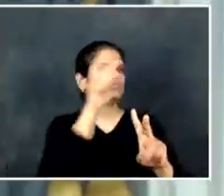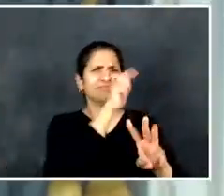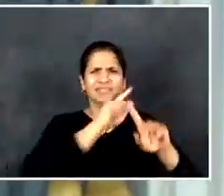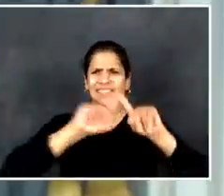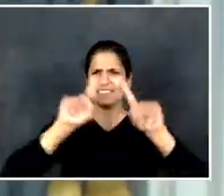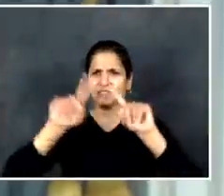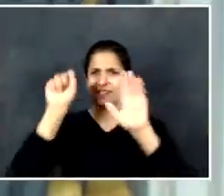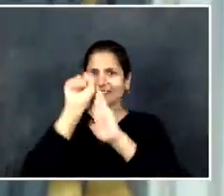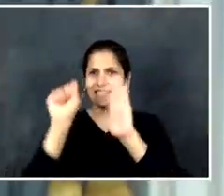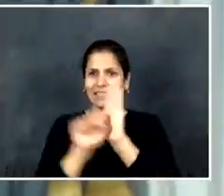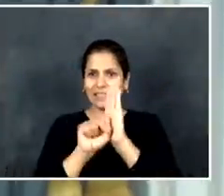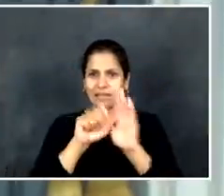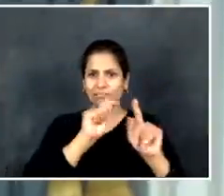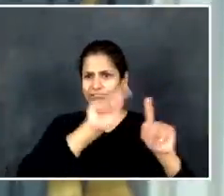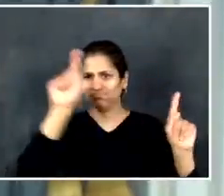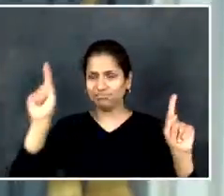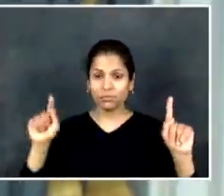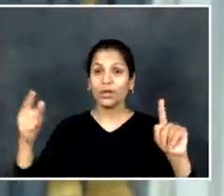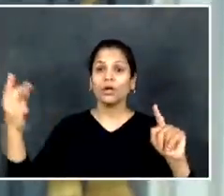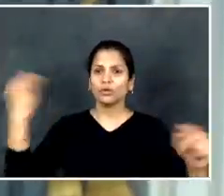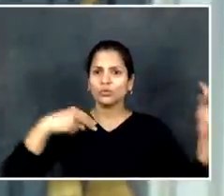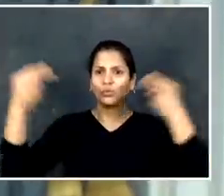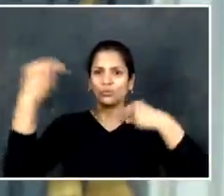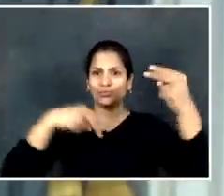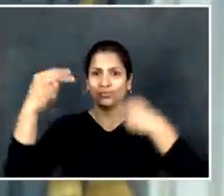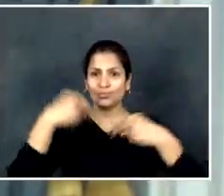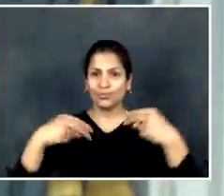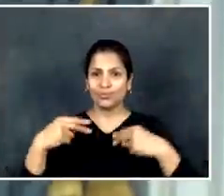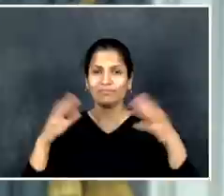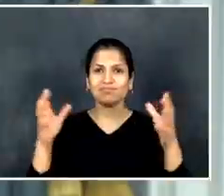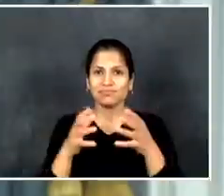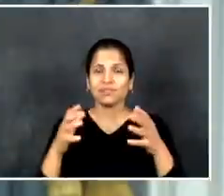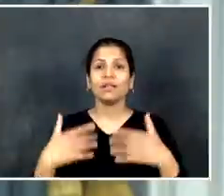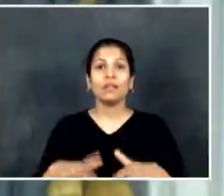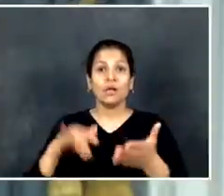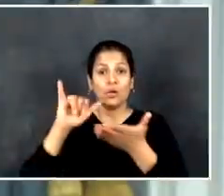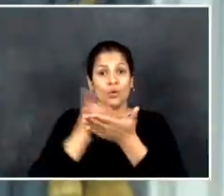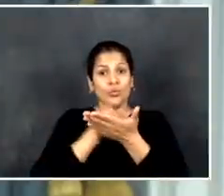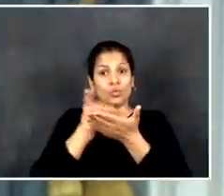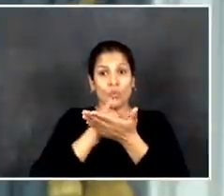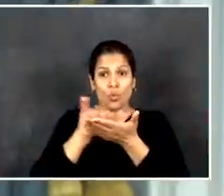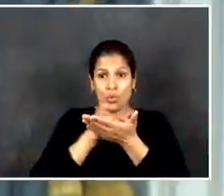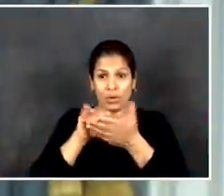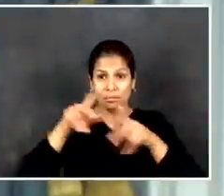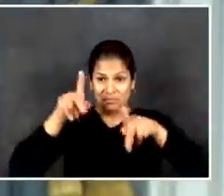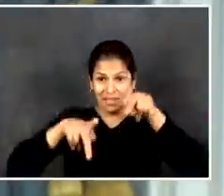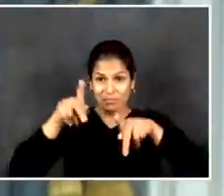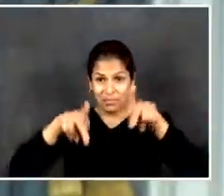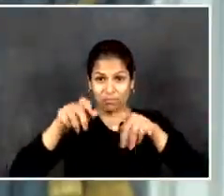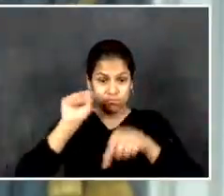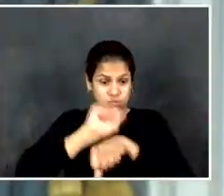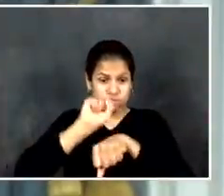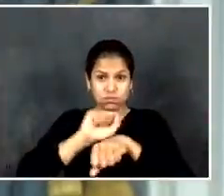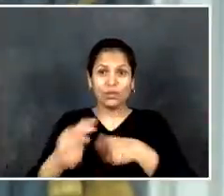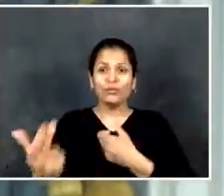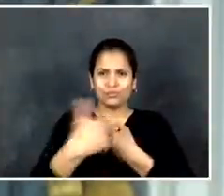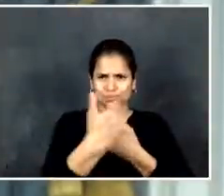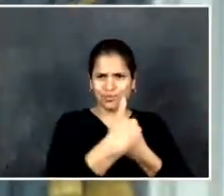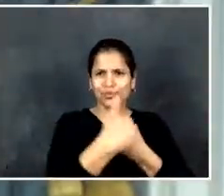agility of New Yorkers, but it's also about the inventiveness and commitment of Americans coming